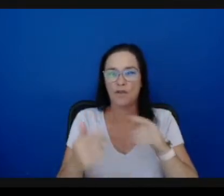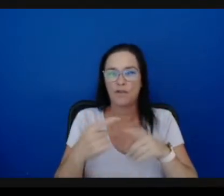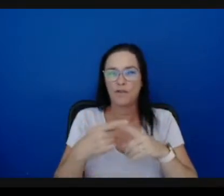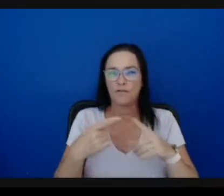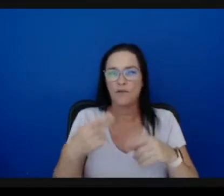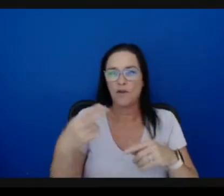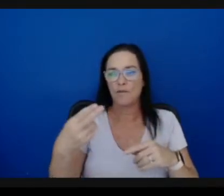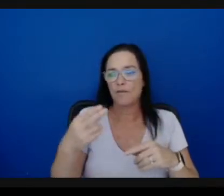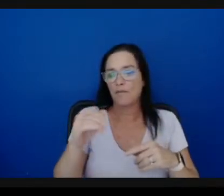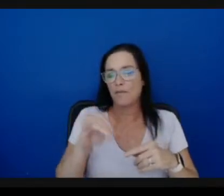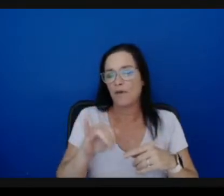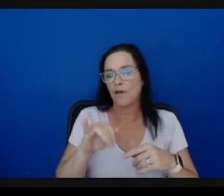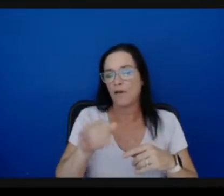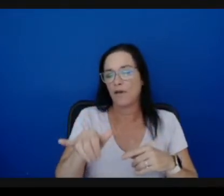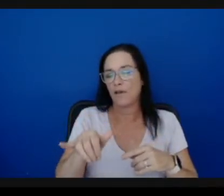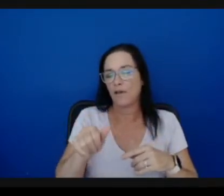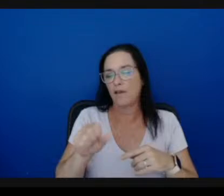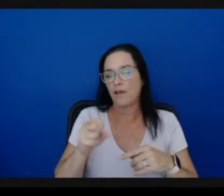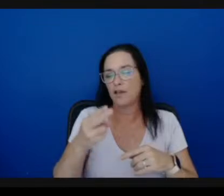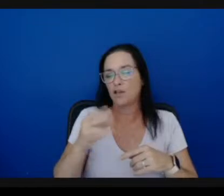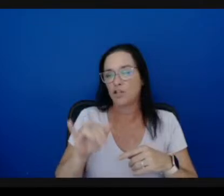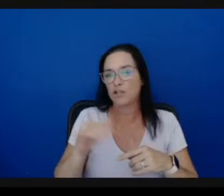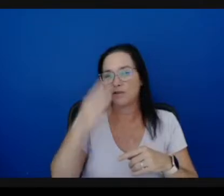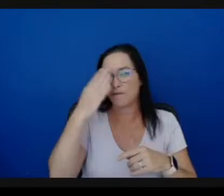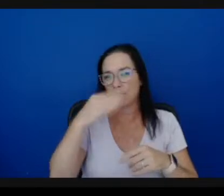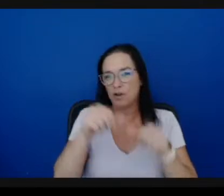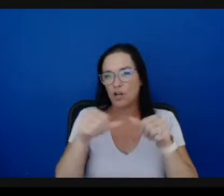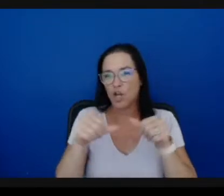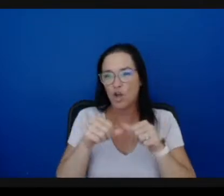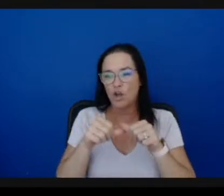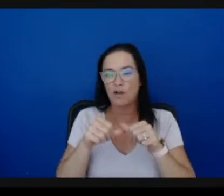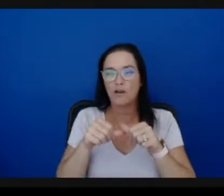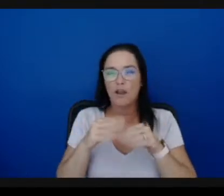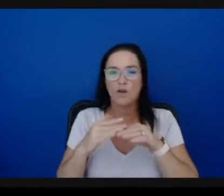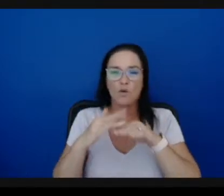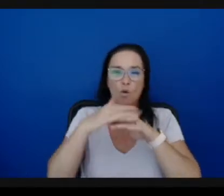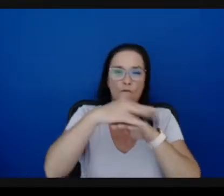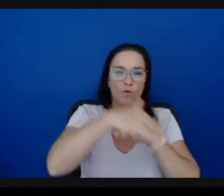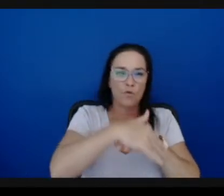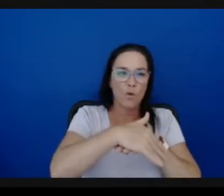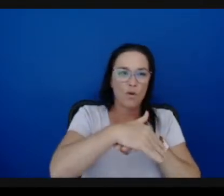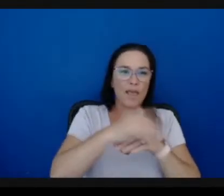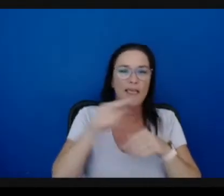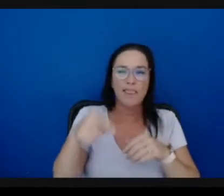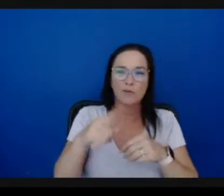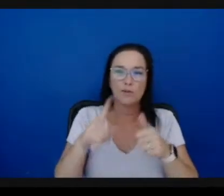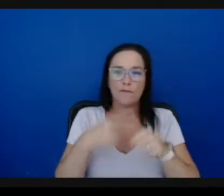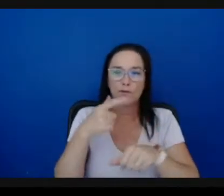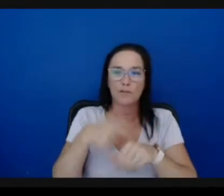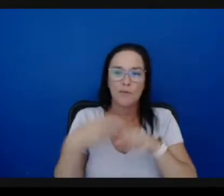yard, crossing the road. This was the first flow to cross the Kalapana Road.